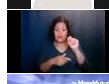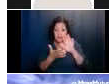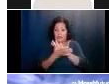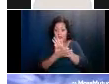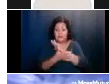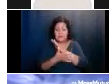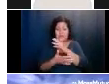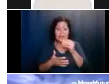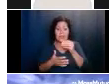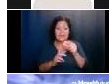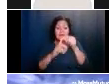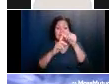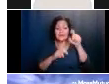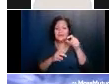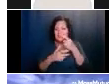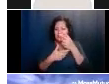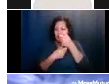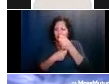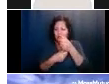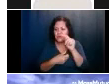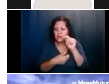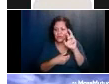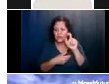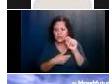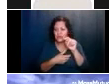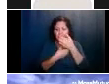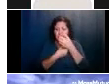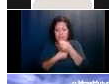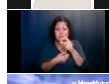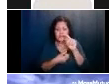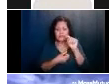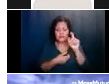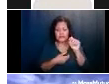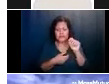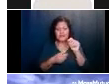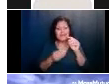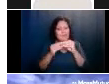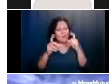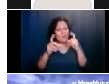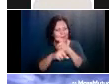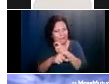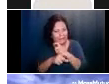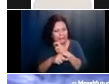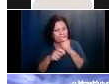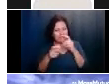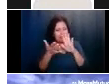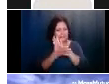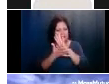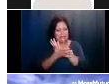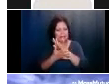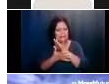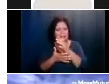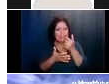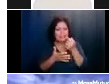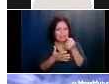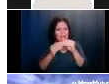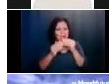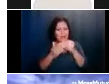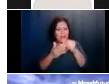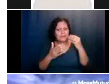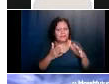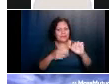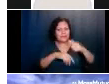special needs trust is typically a more complex vehicle, maybe a little more difficult and expensive to set up than an ABLE